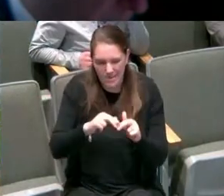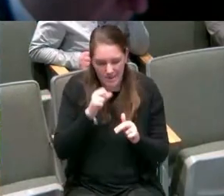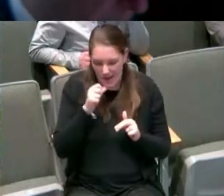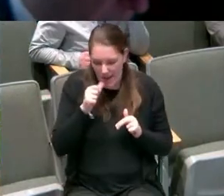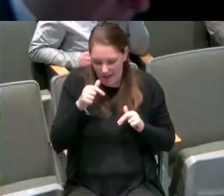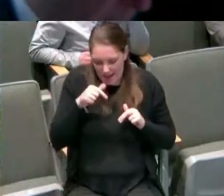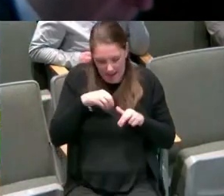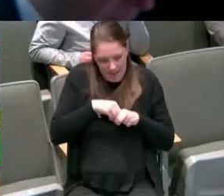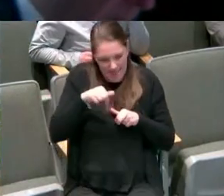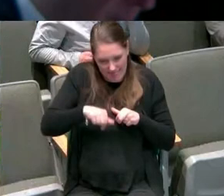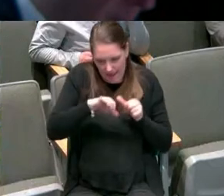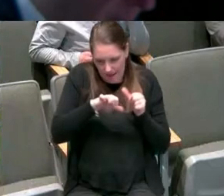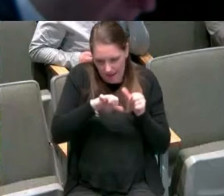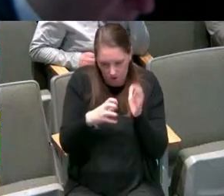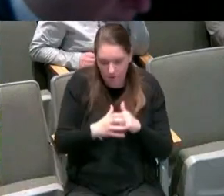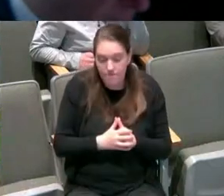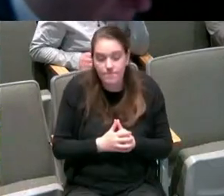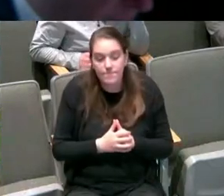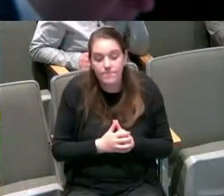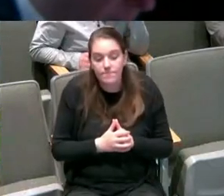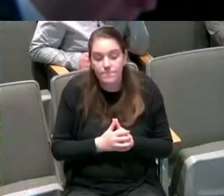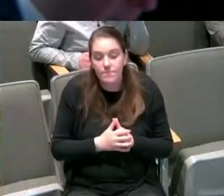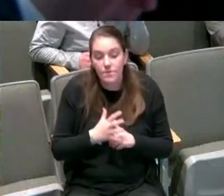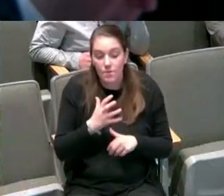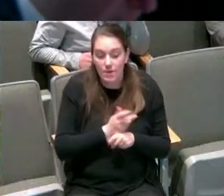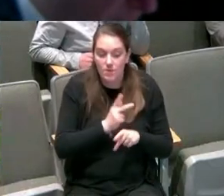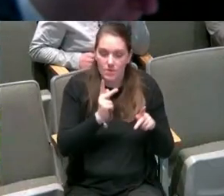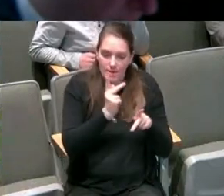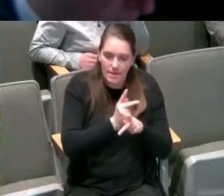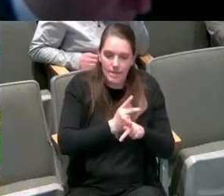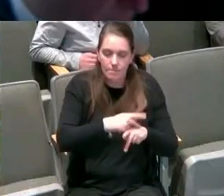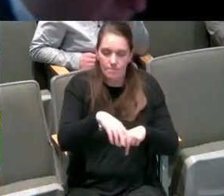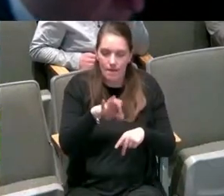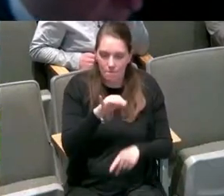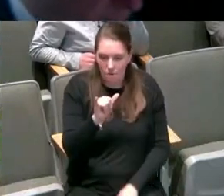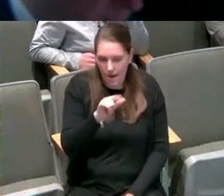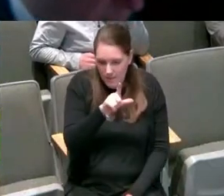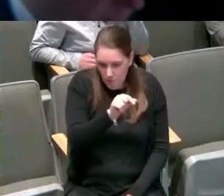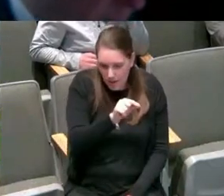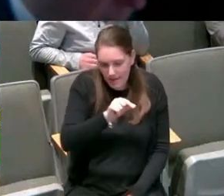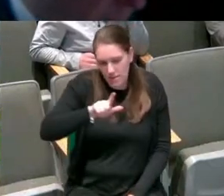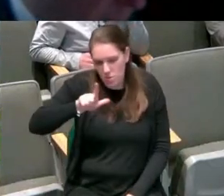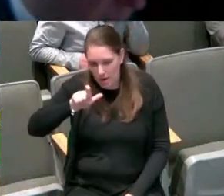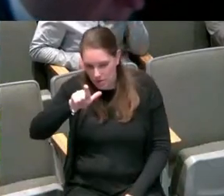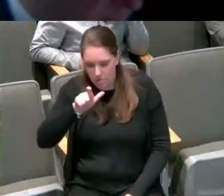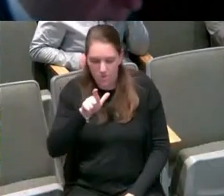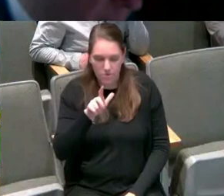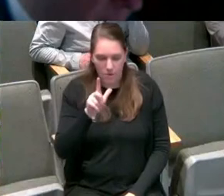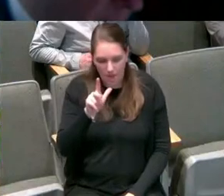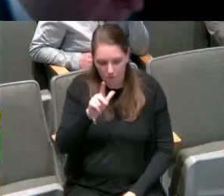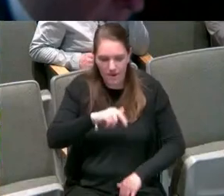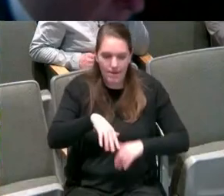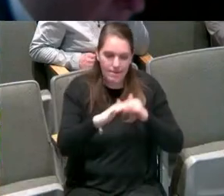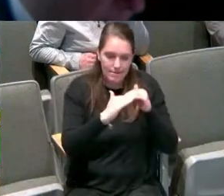increases support the sustainment of fiscal year 2023 level services the tax impact of the proposed budget on existing